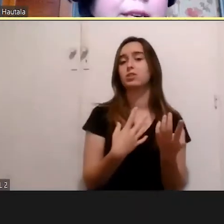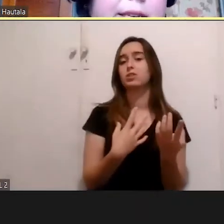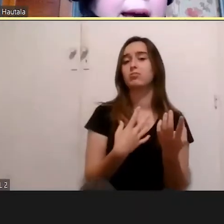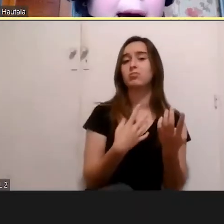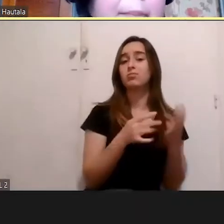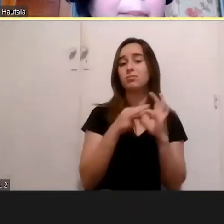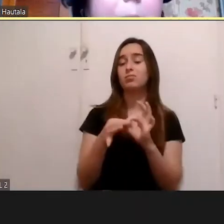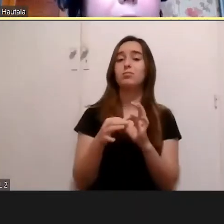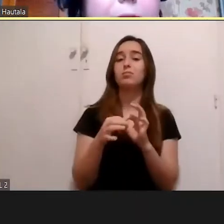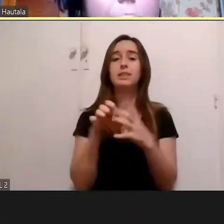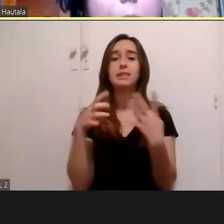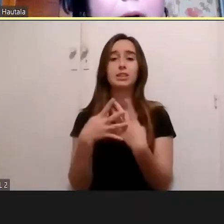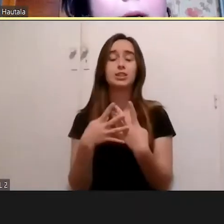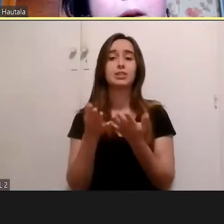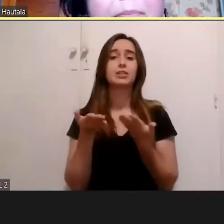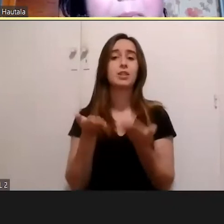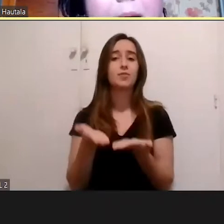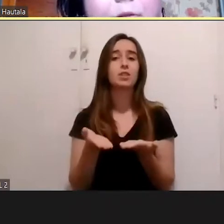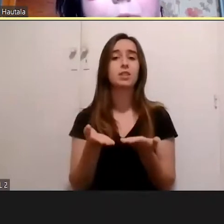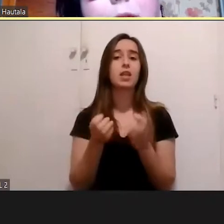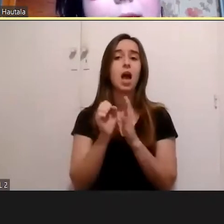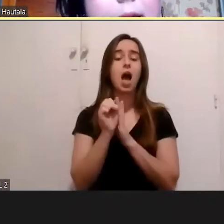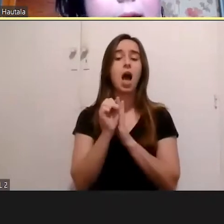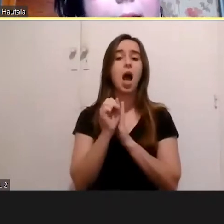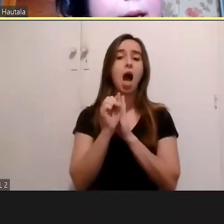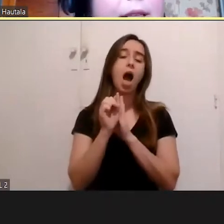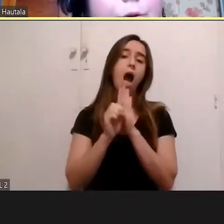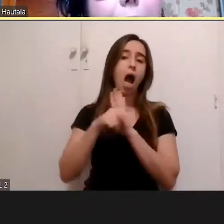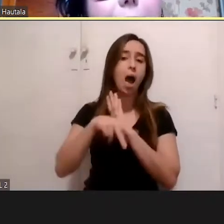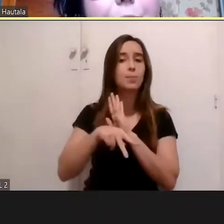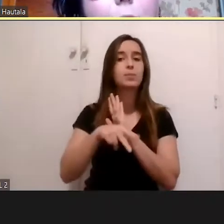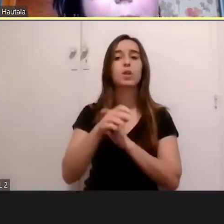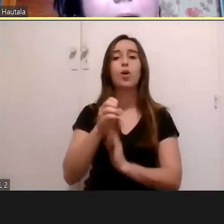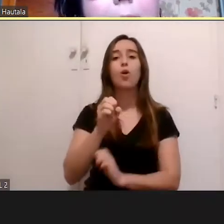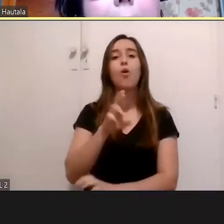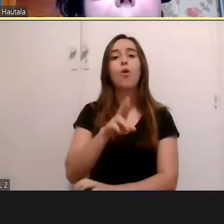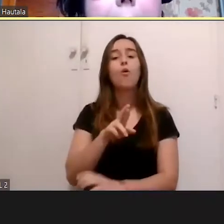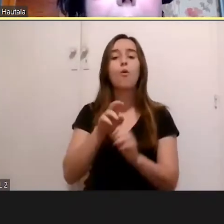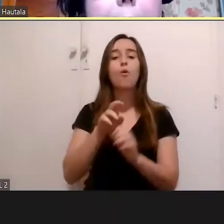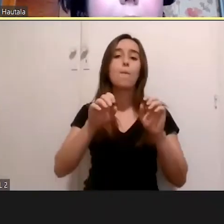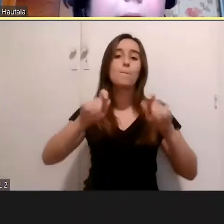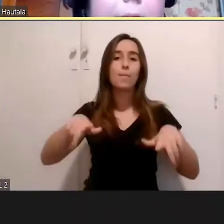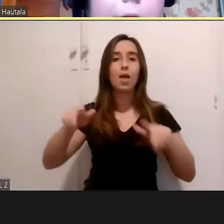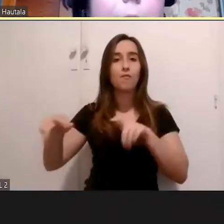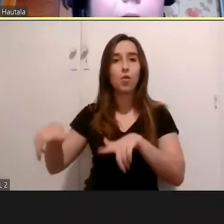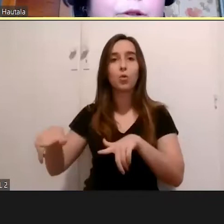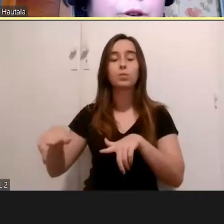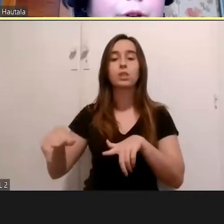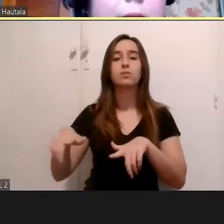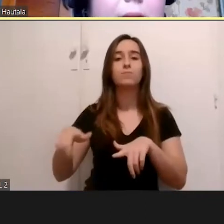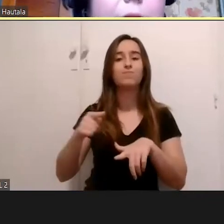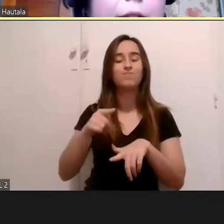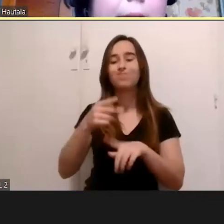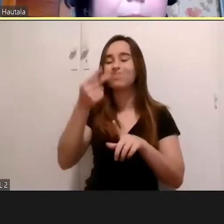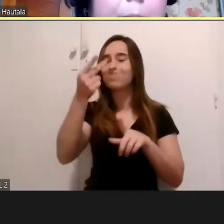services, apps, or platforms isn't in easy to read form. And we also